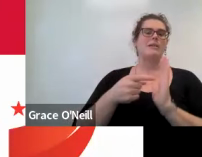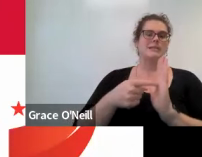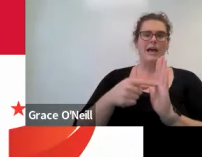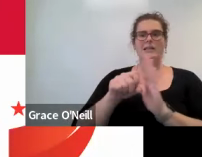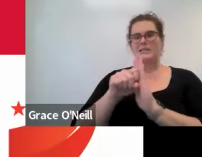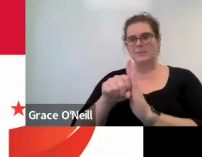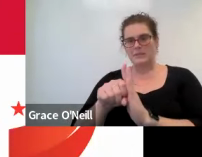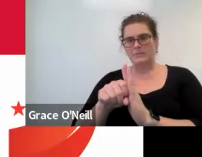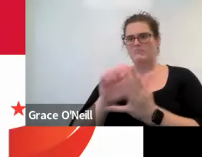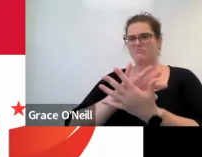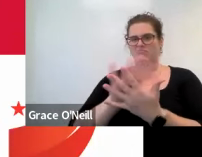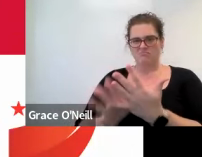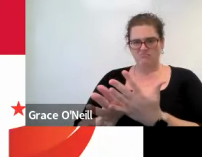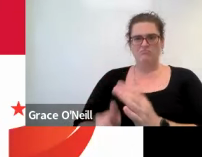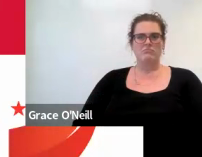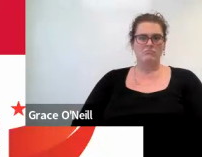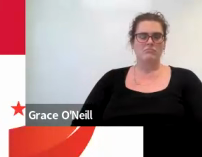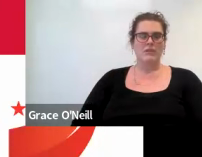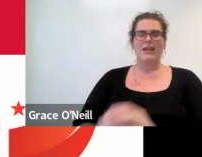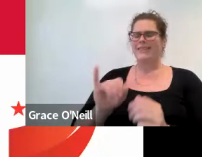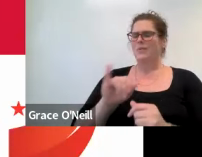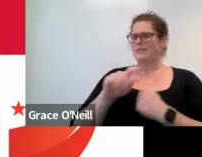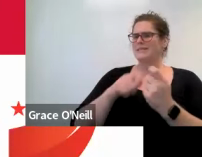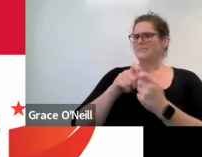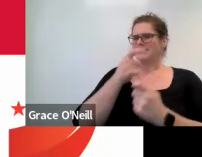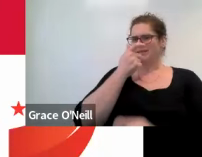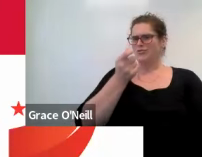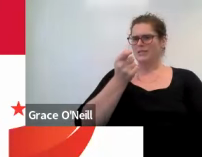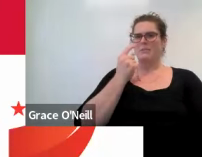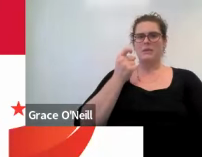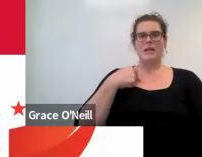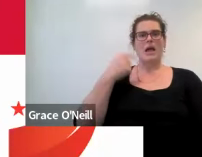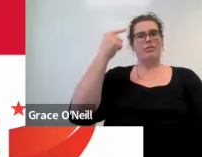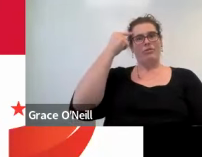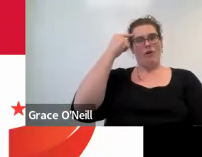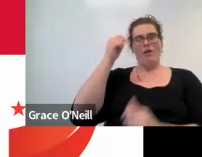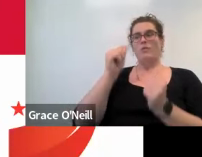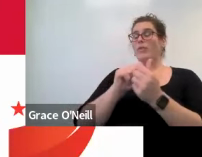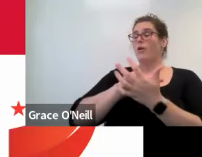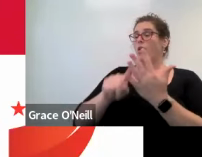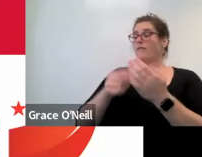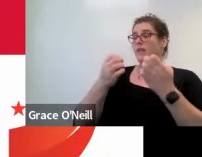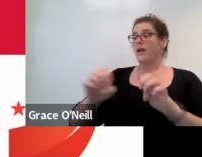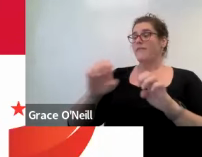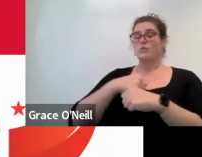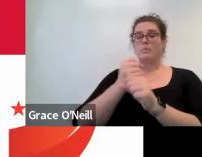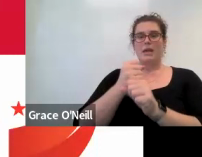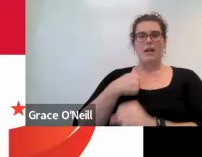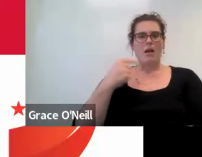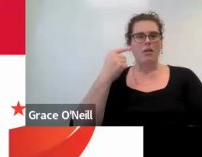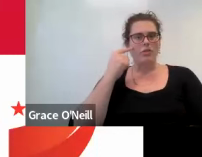was especially interesting to me because I thought that with all of the efforts we made, that this would have